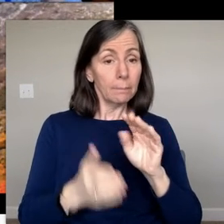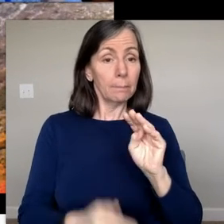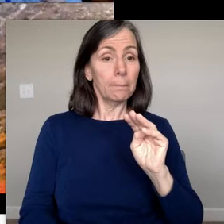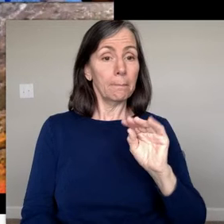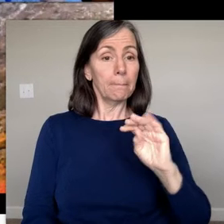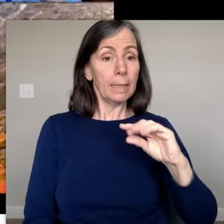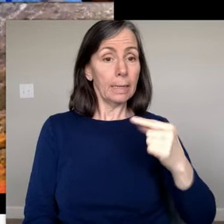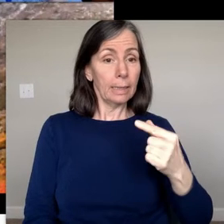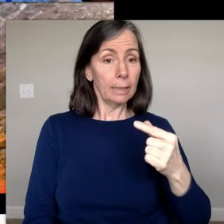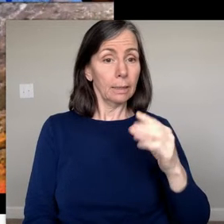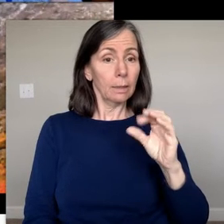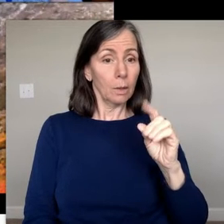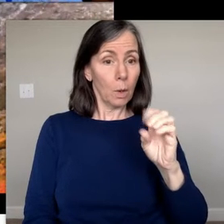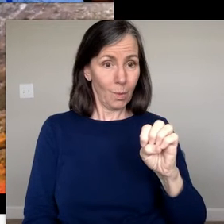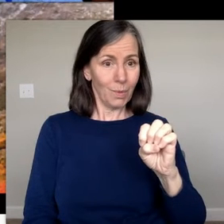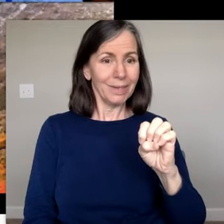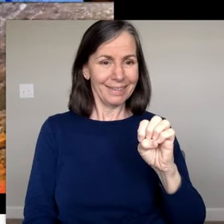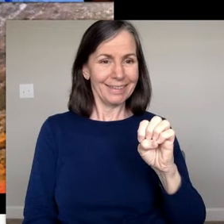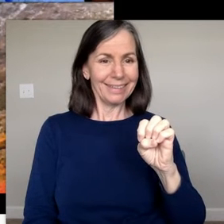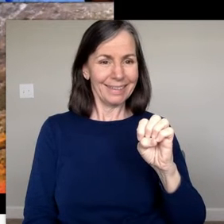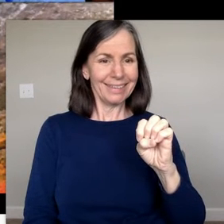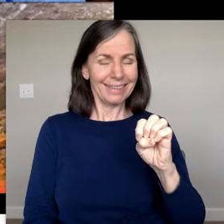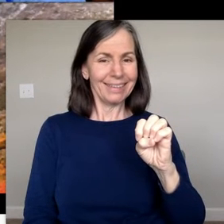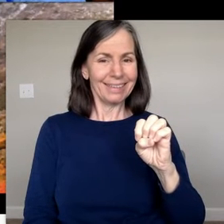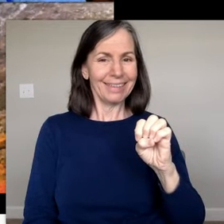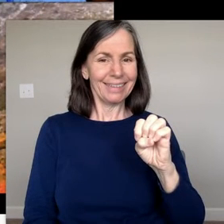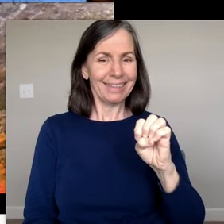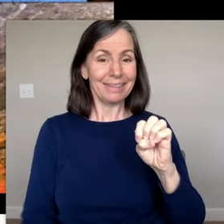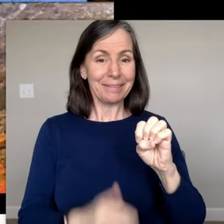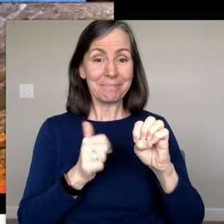Thanks, Abby, for the tip on that.